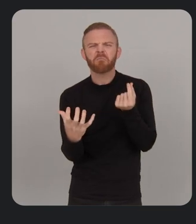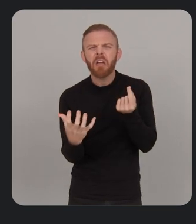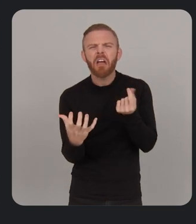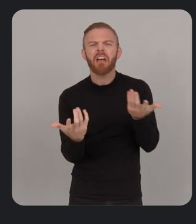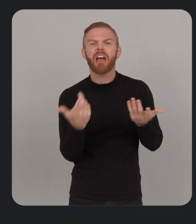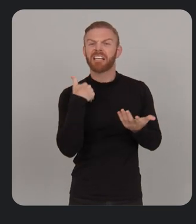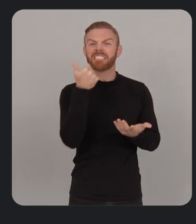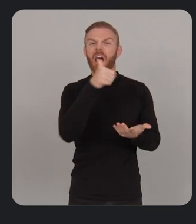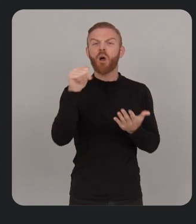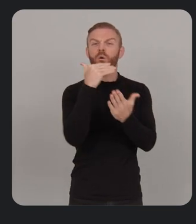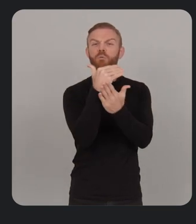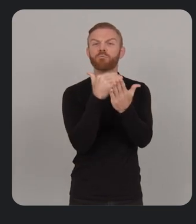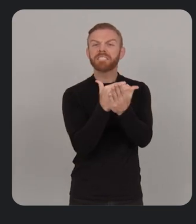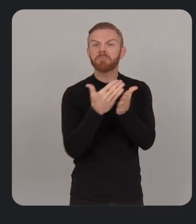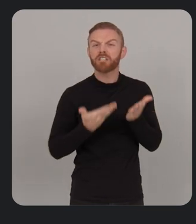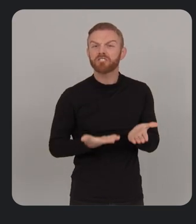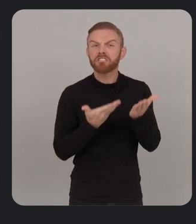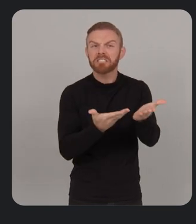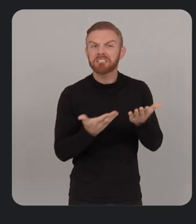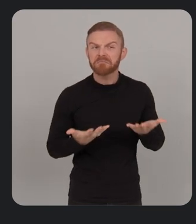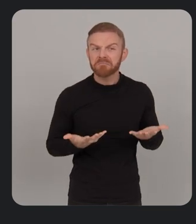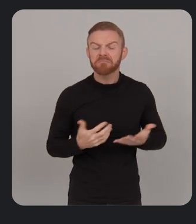and for any recipe recommendations.